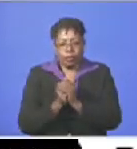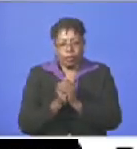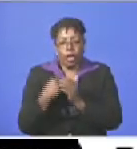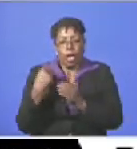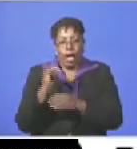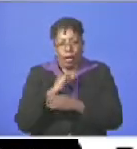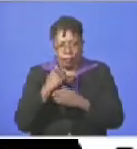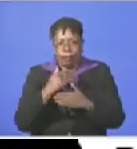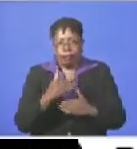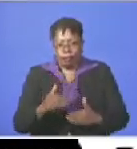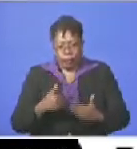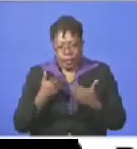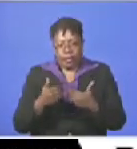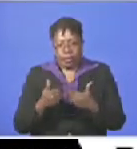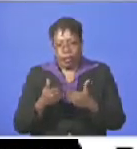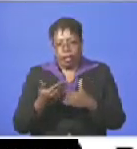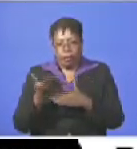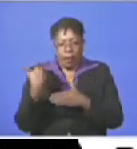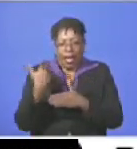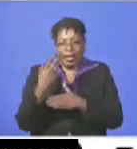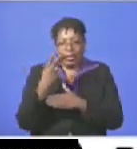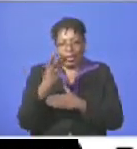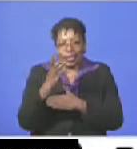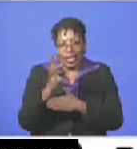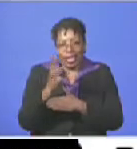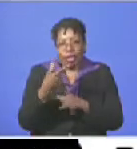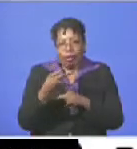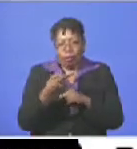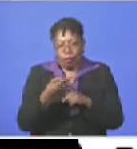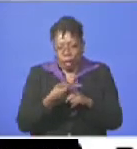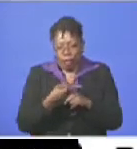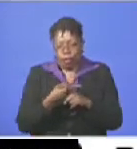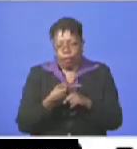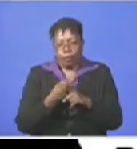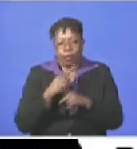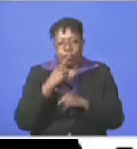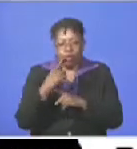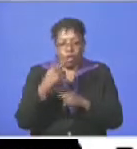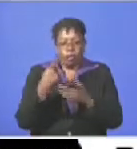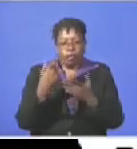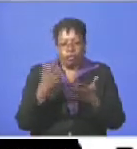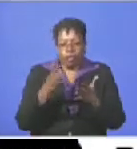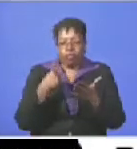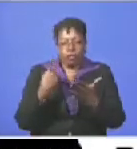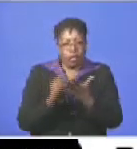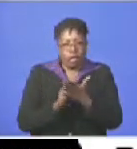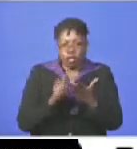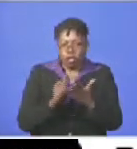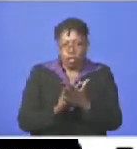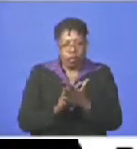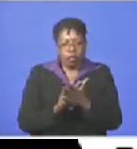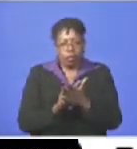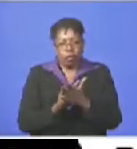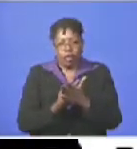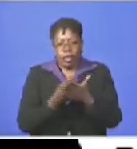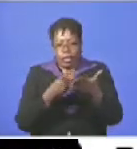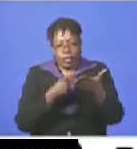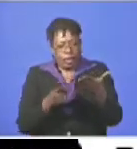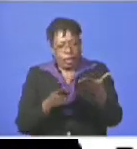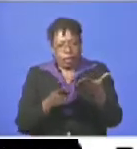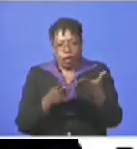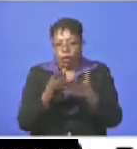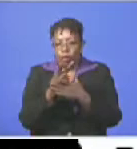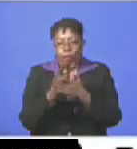very pleased after the past 6 to 8 months of frequent discussions, detailed analysis on both